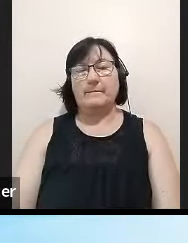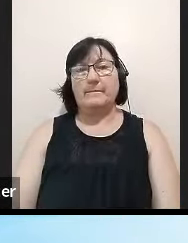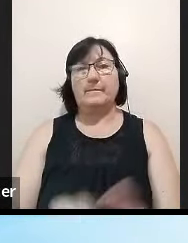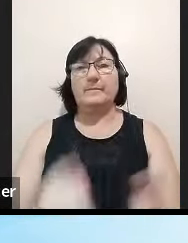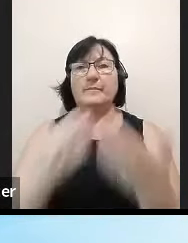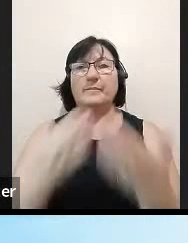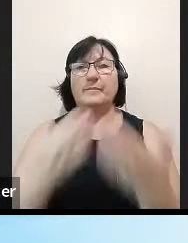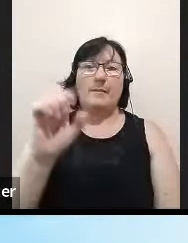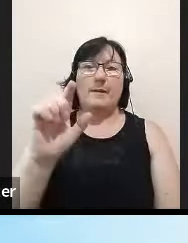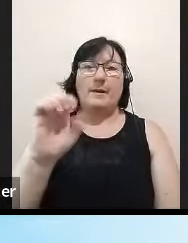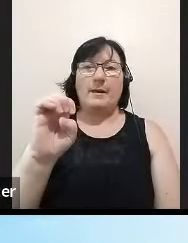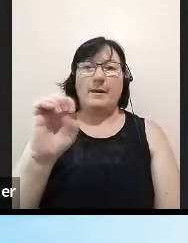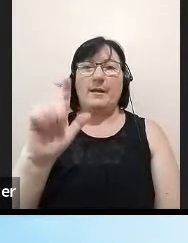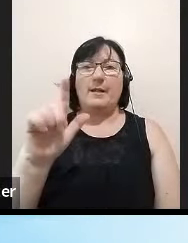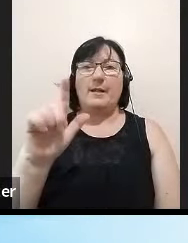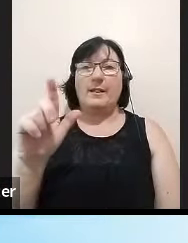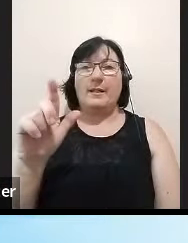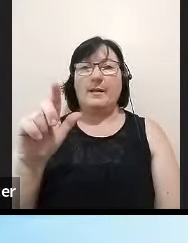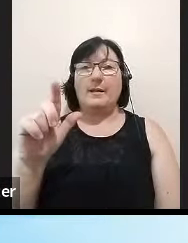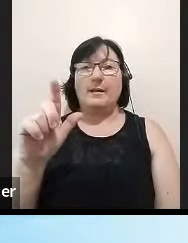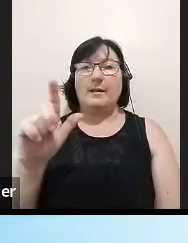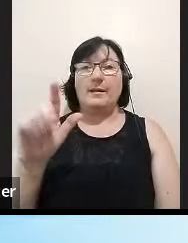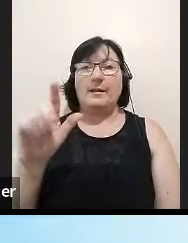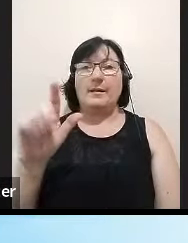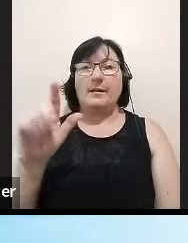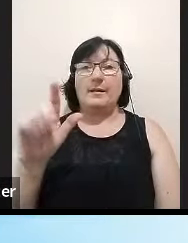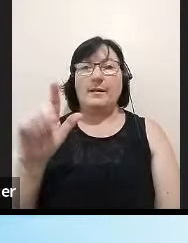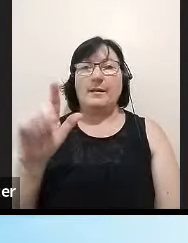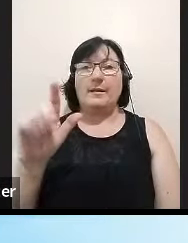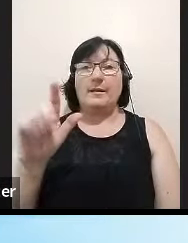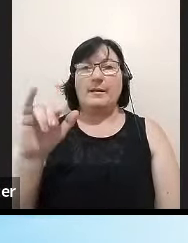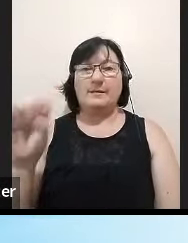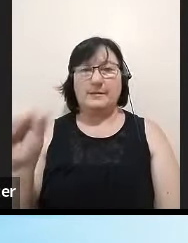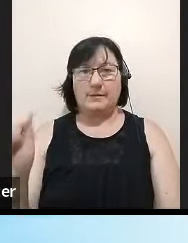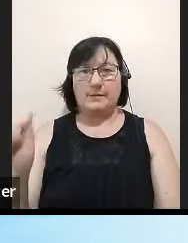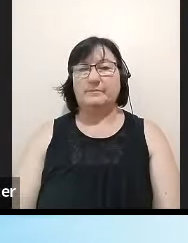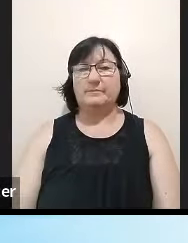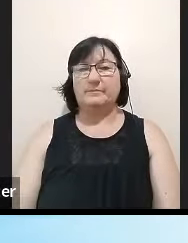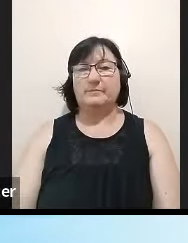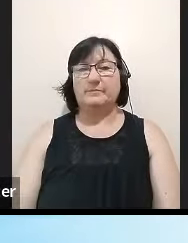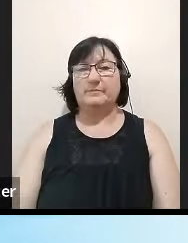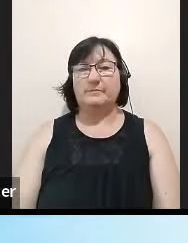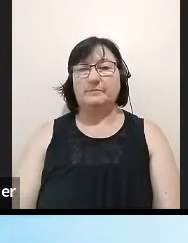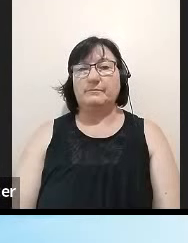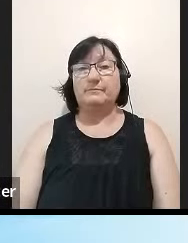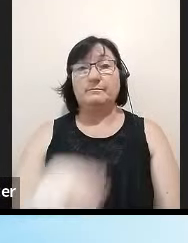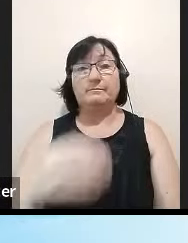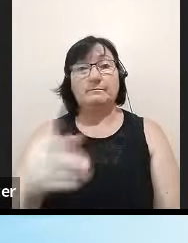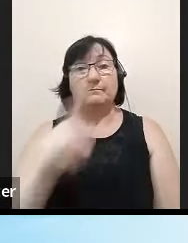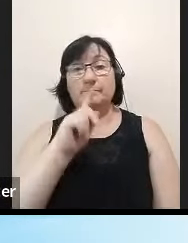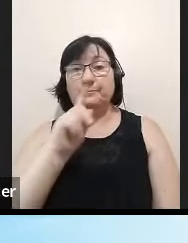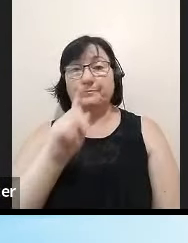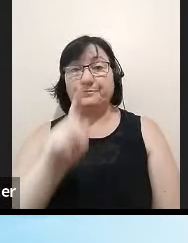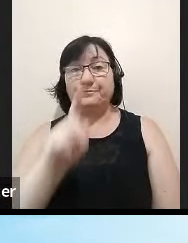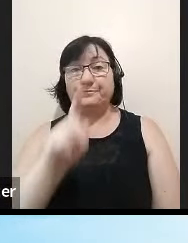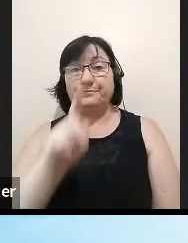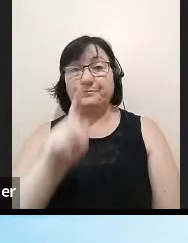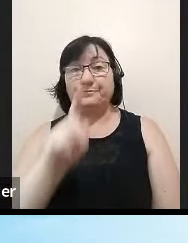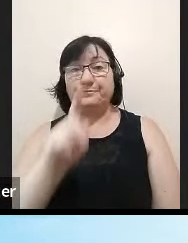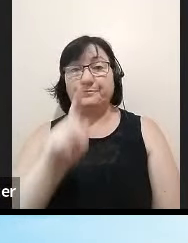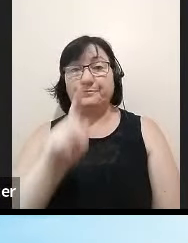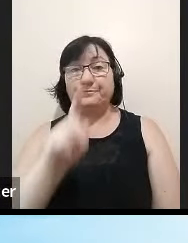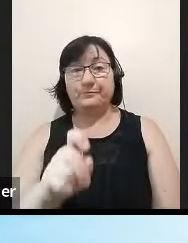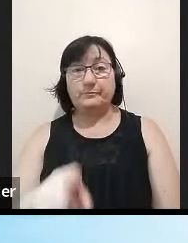We will take our next question, and this one is coming from Chris Govinsamy. Chris's question is as